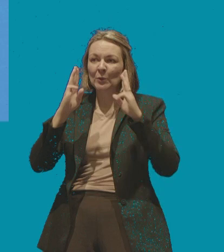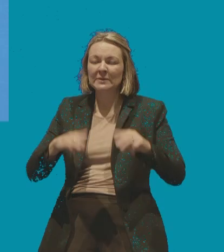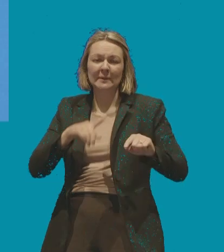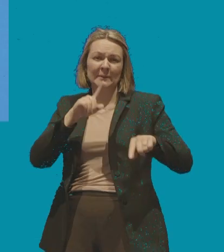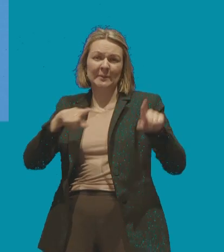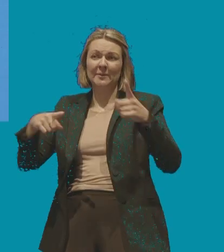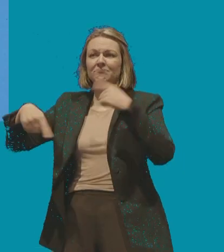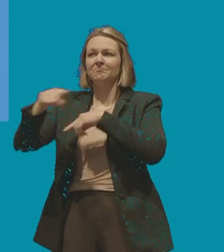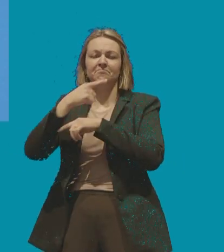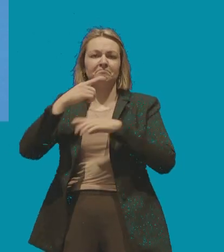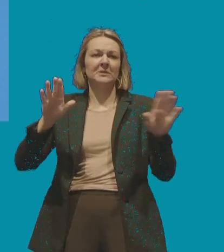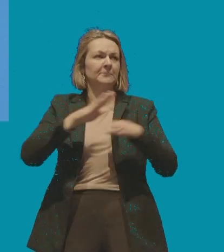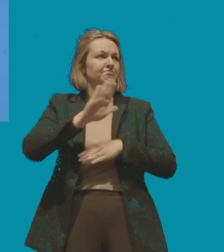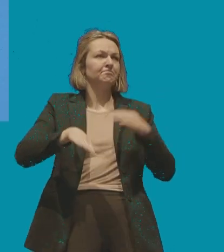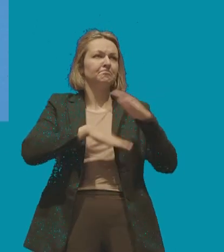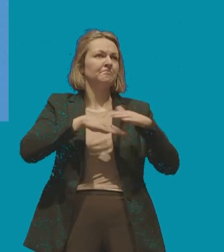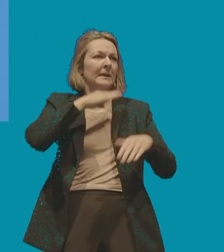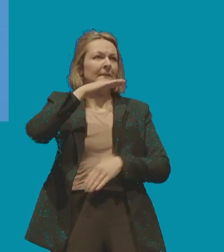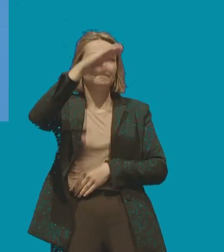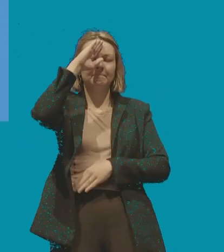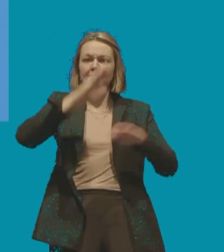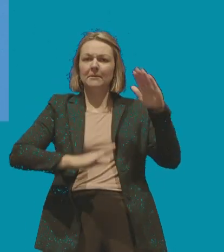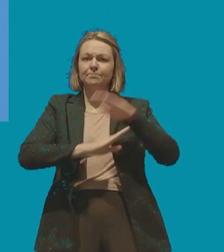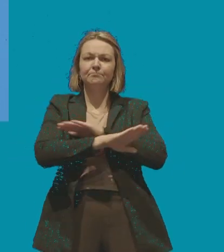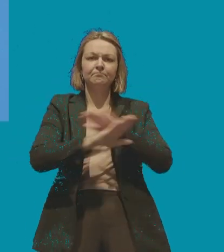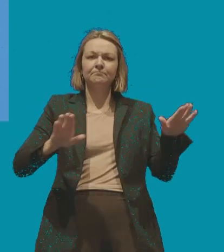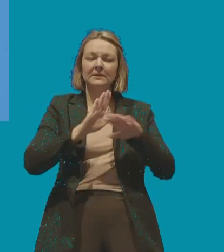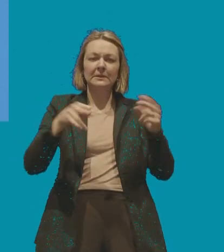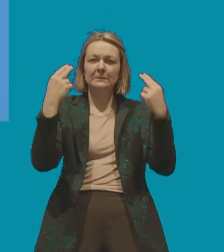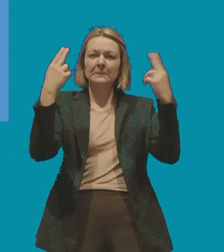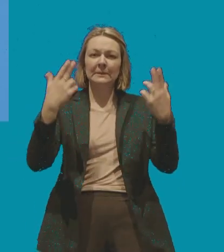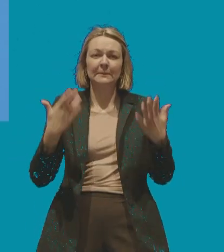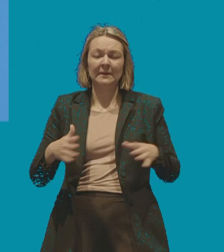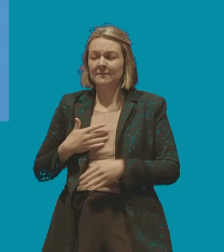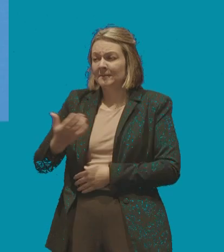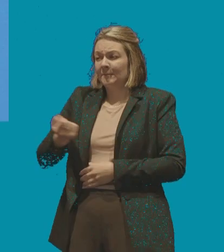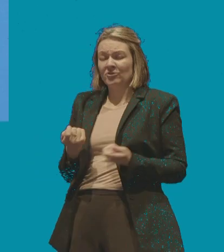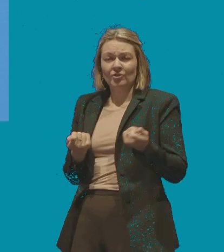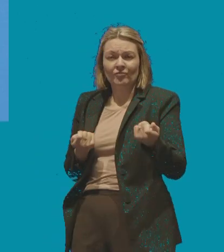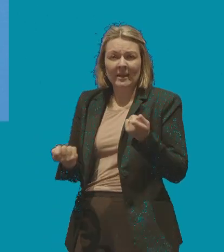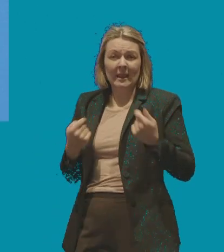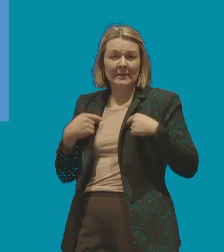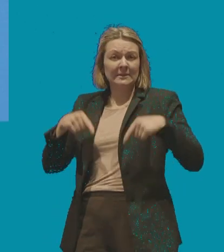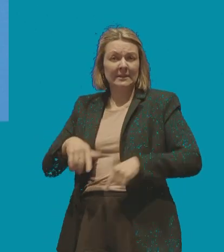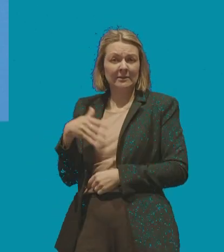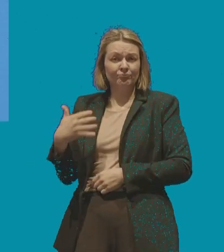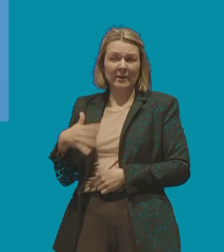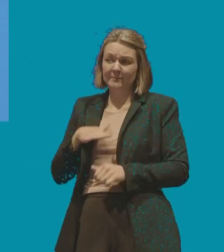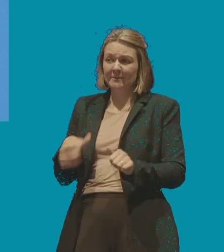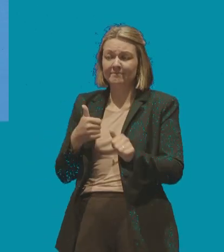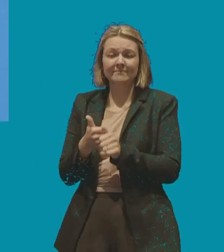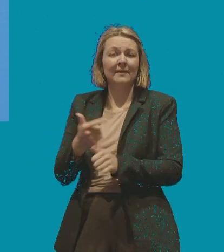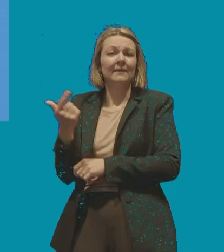said, enough is enough. I was proud to stand alongside PCS members striking at the pensions regulator here in Brighton, at